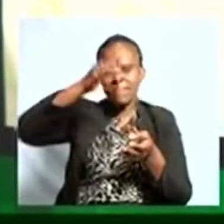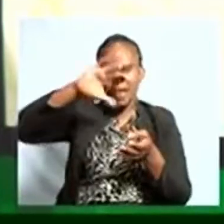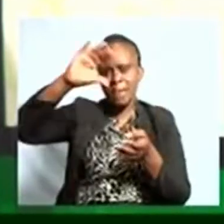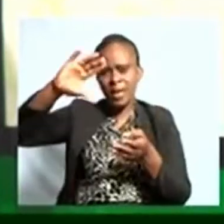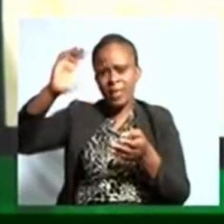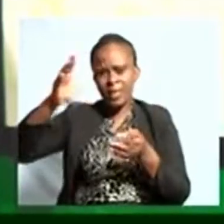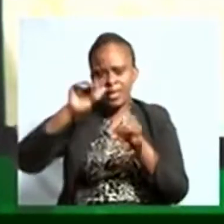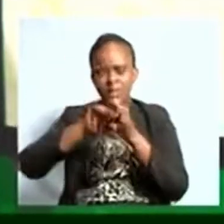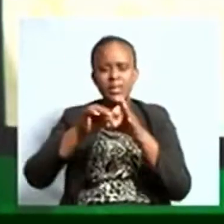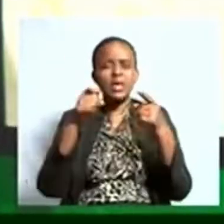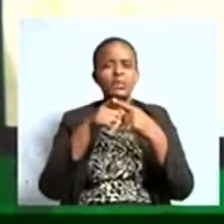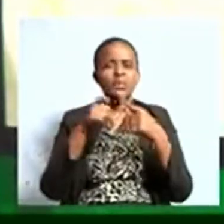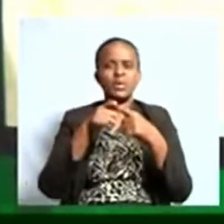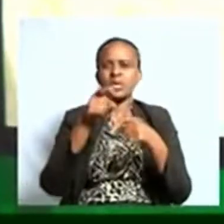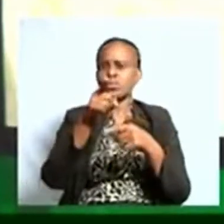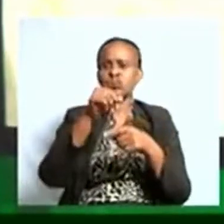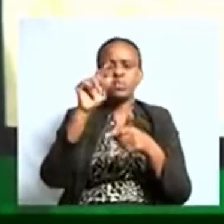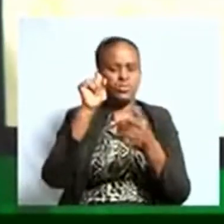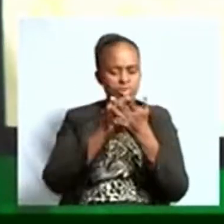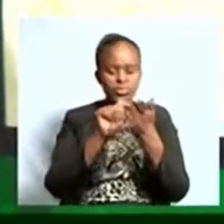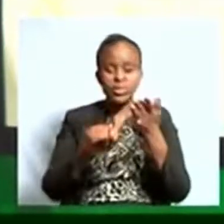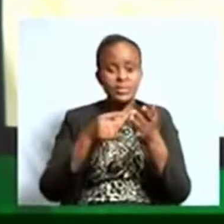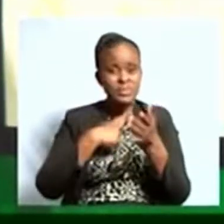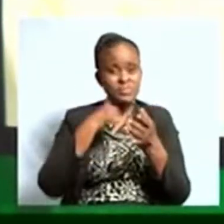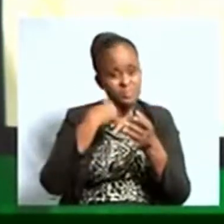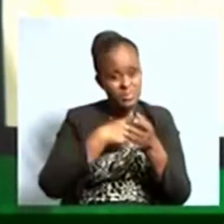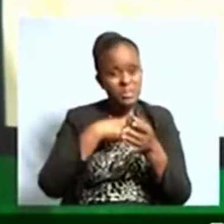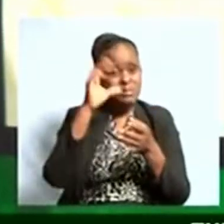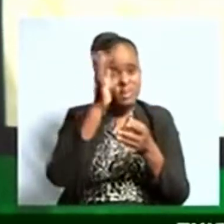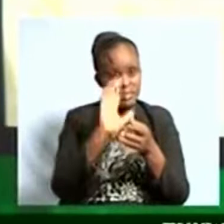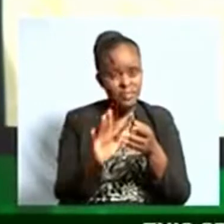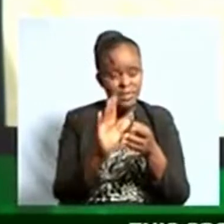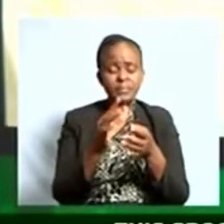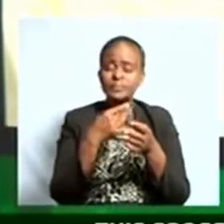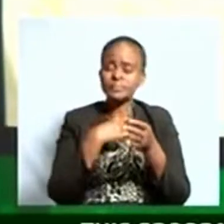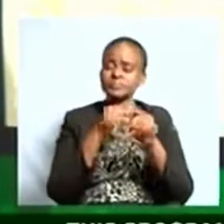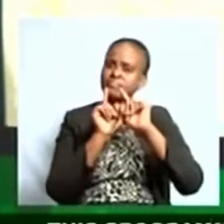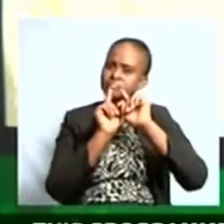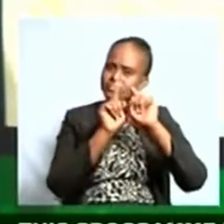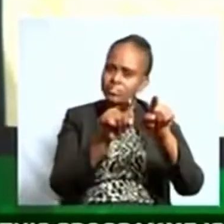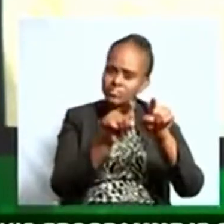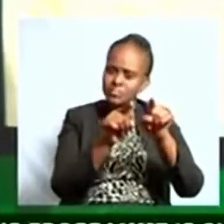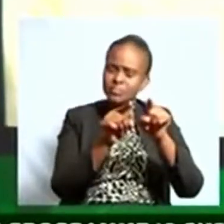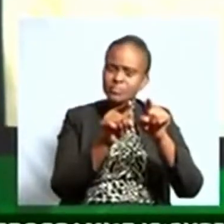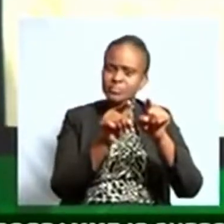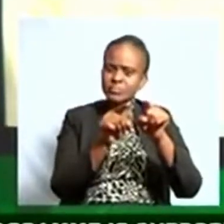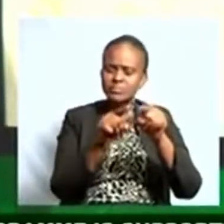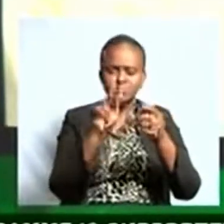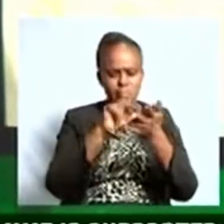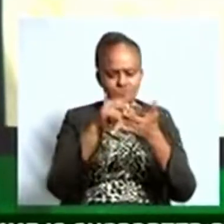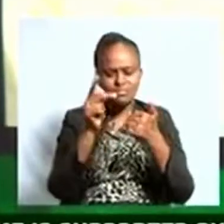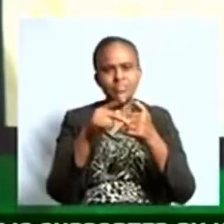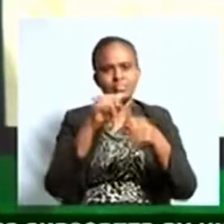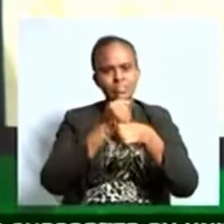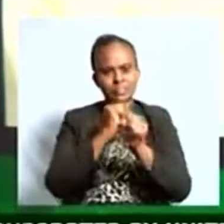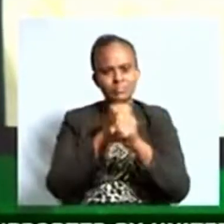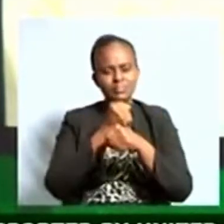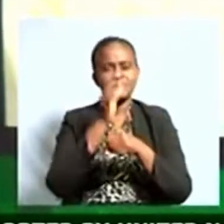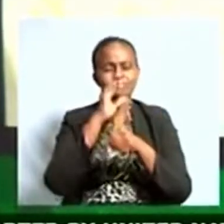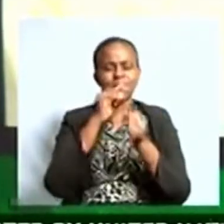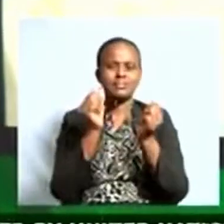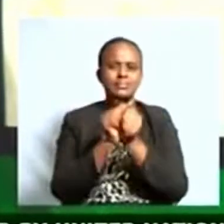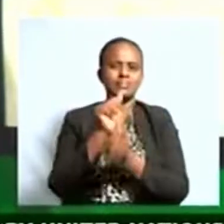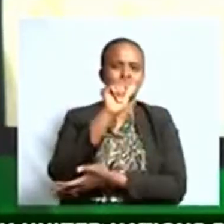around Kaunda Square, you must never trust me. So I went in, put in a program with Lusaka